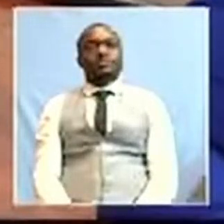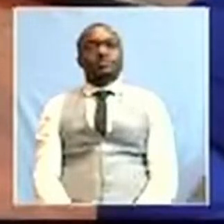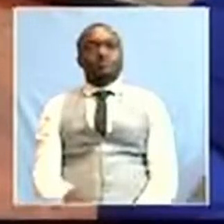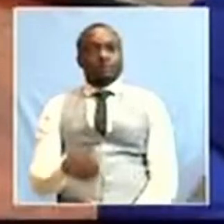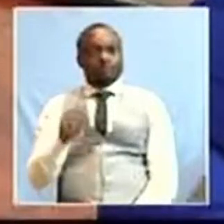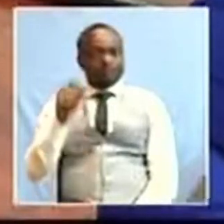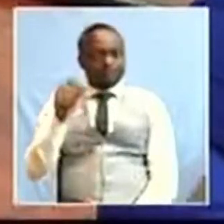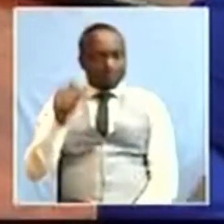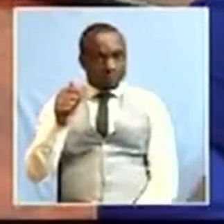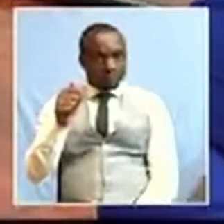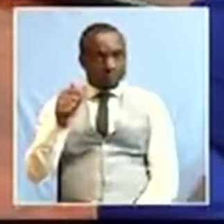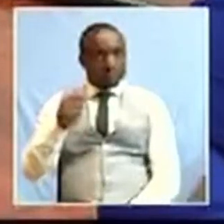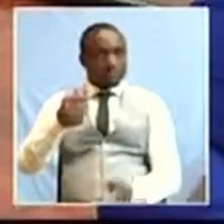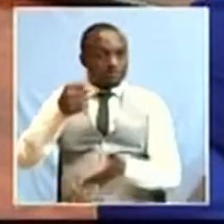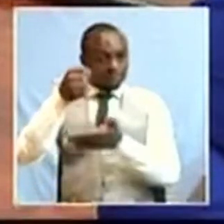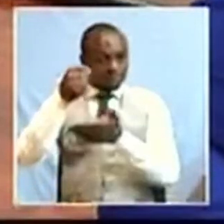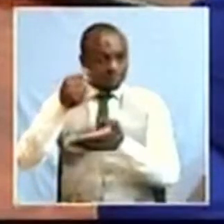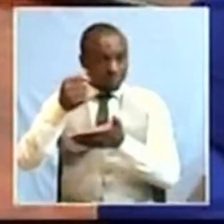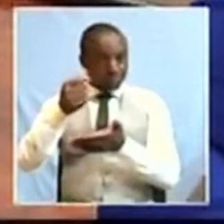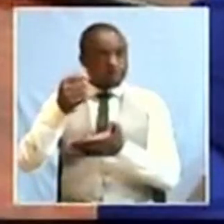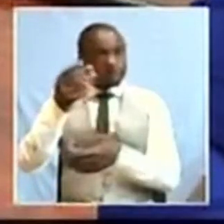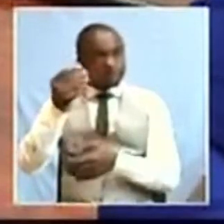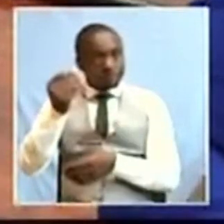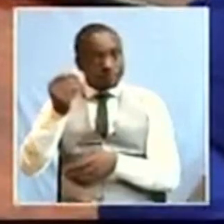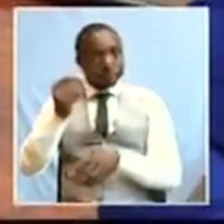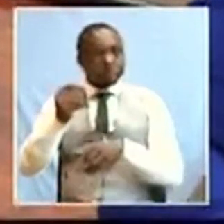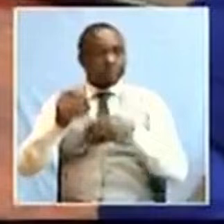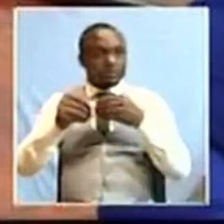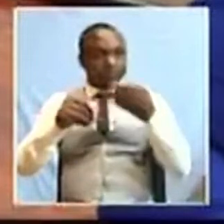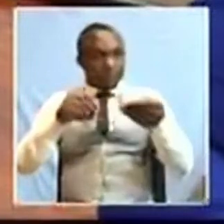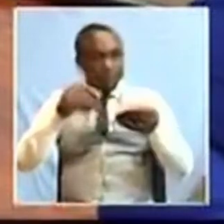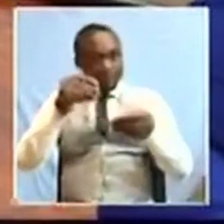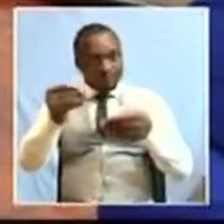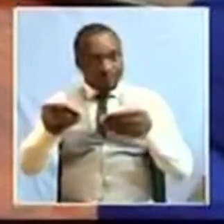A, budget, income and expenditure.